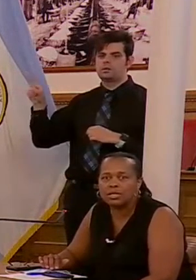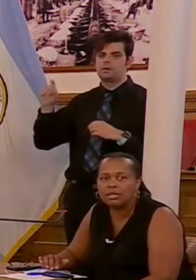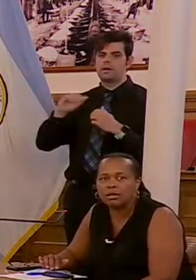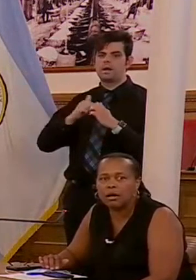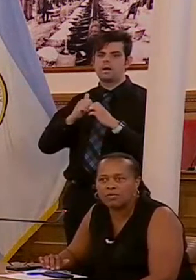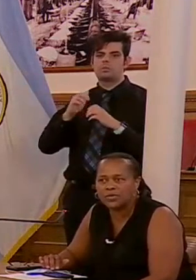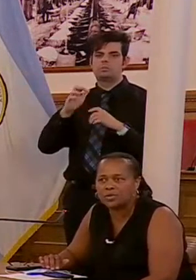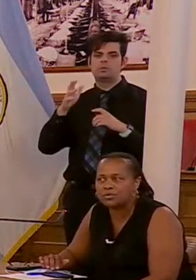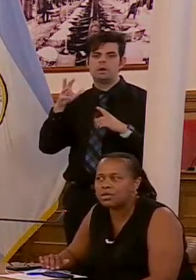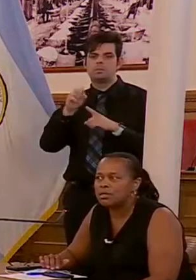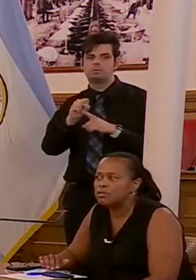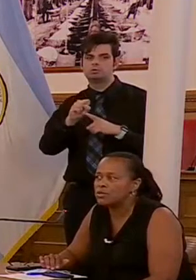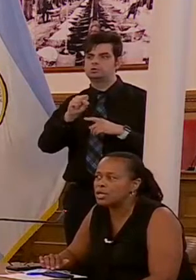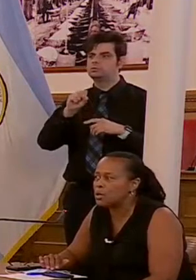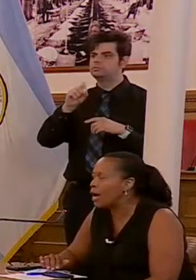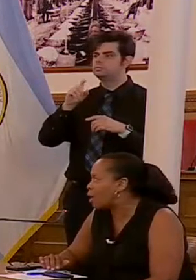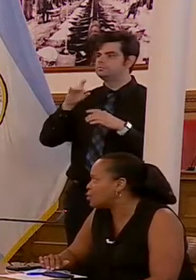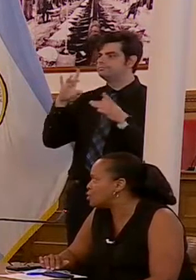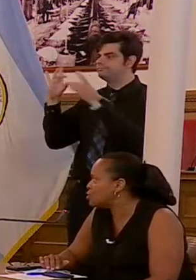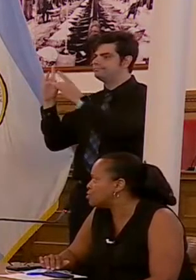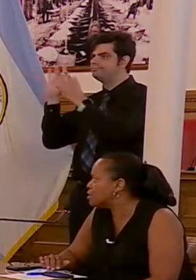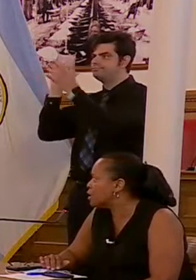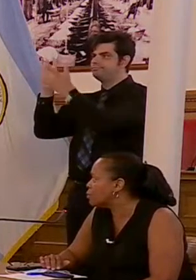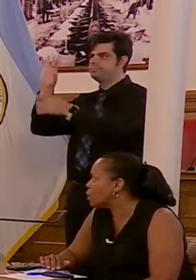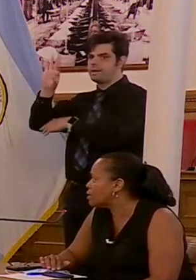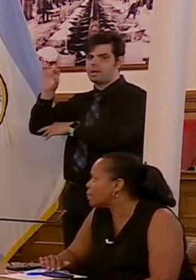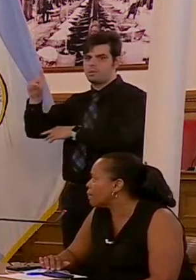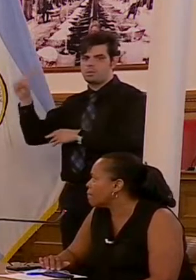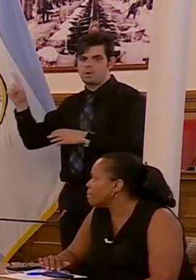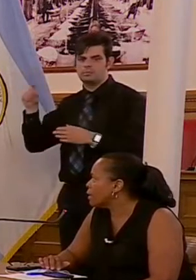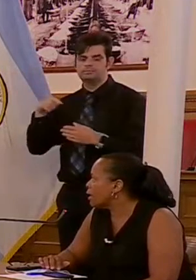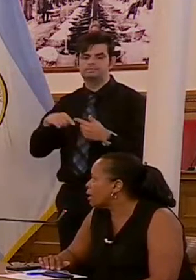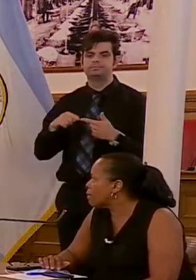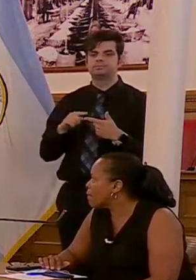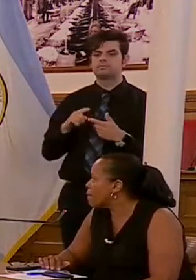to the officers so they know how to use it and when.